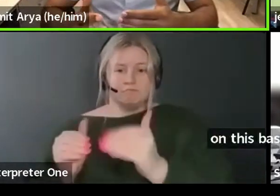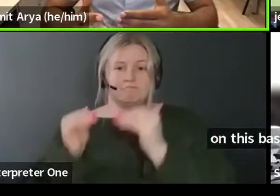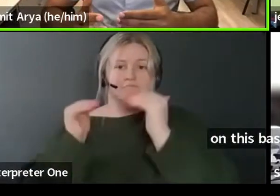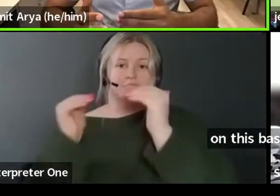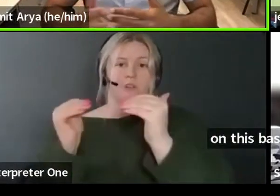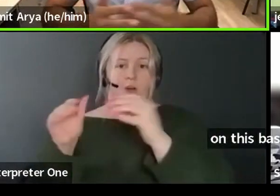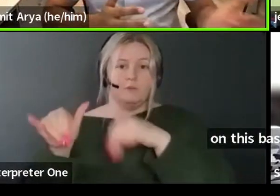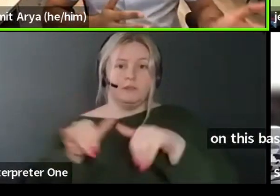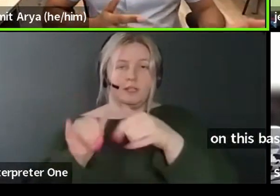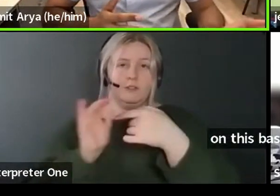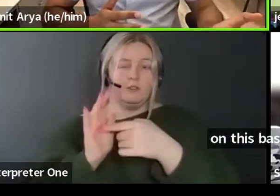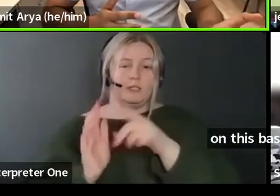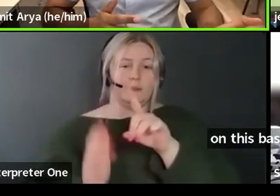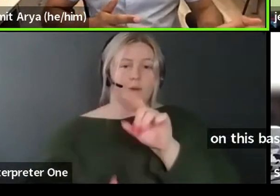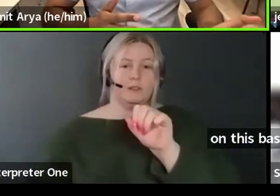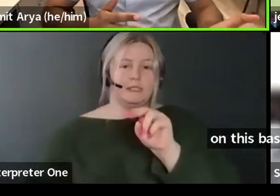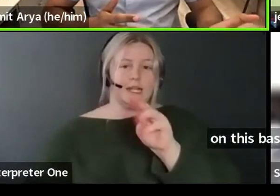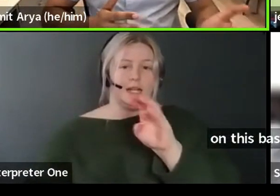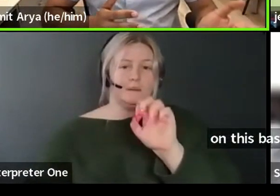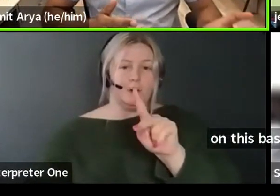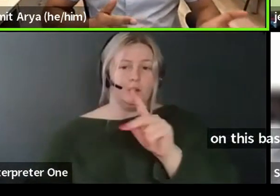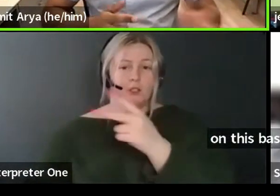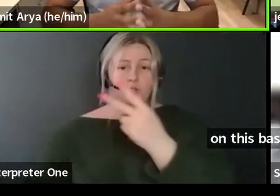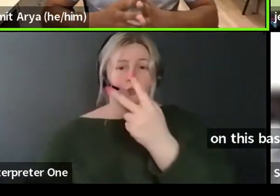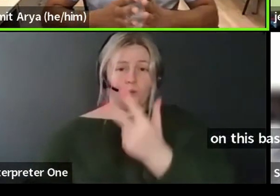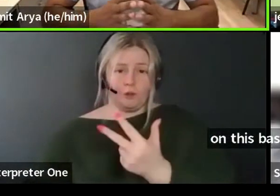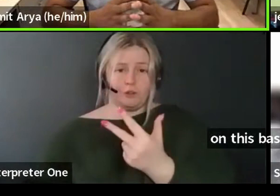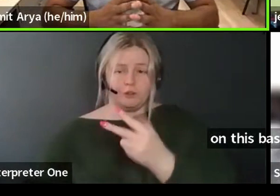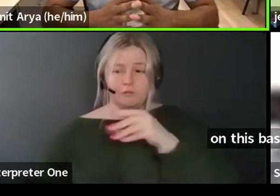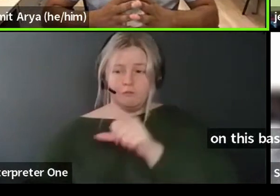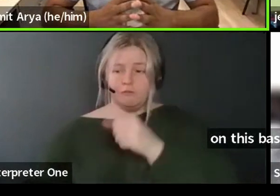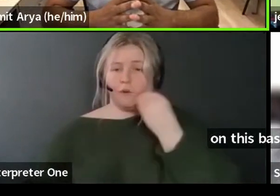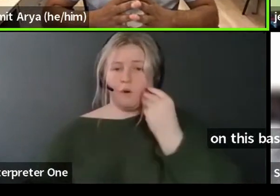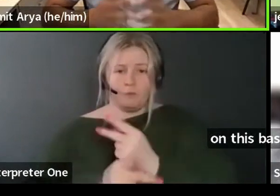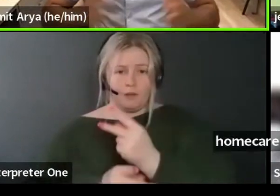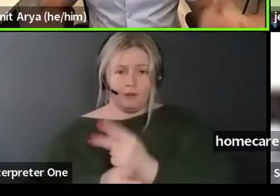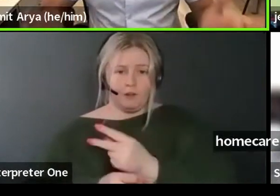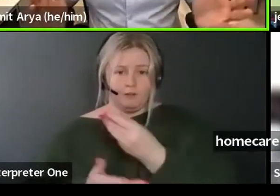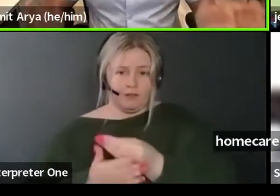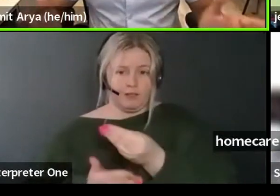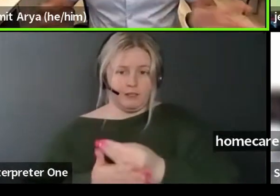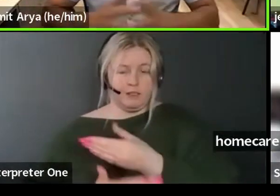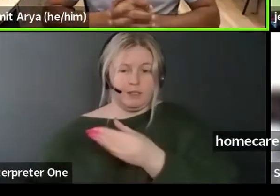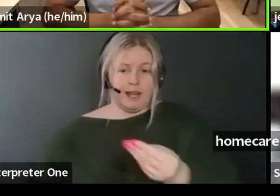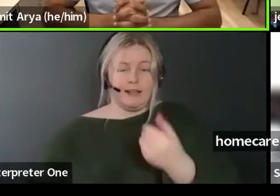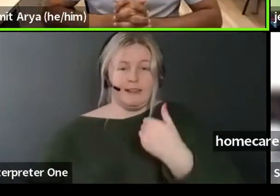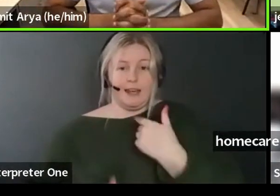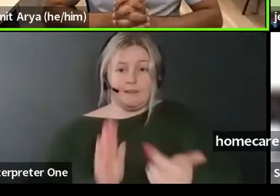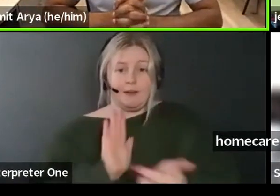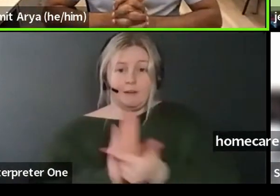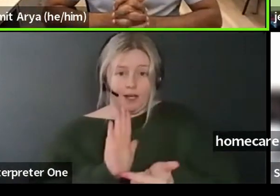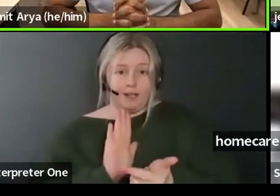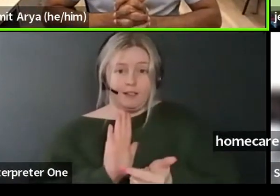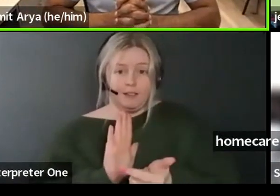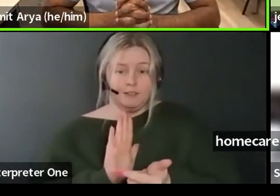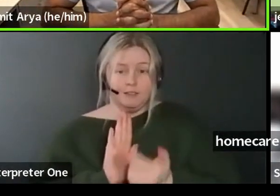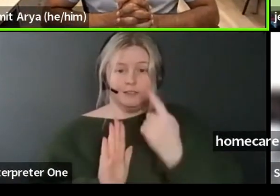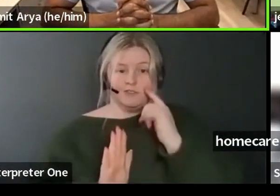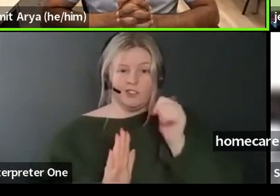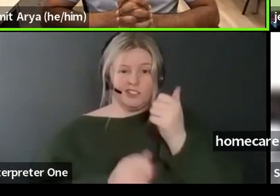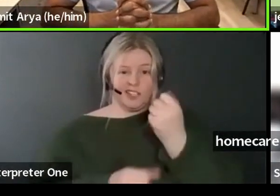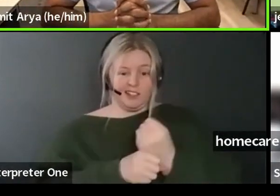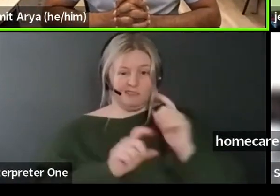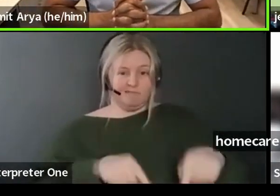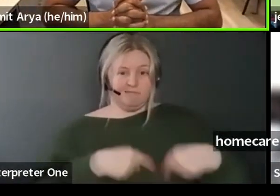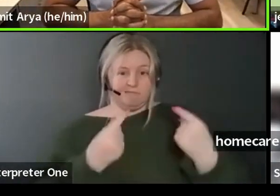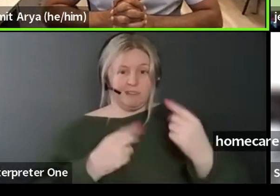Denmark, 2/3 actually goes towards home care. And they have actually a legislated ban for the last decade on building